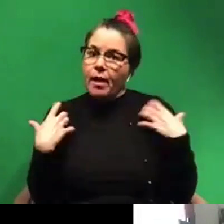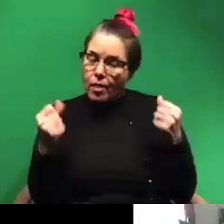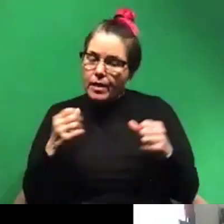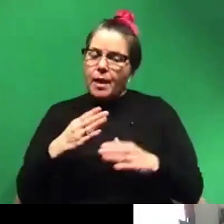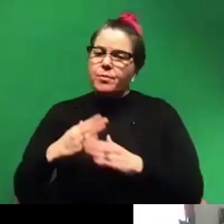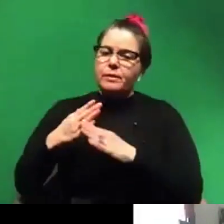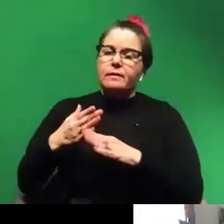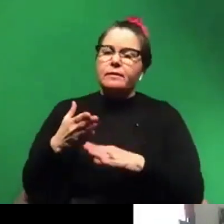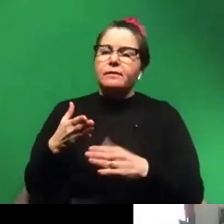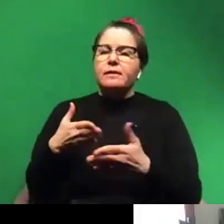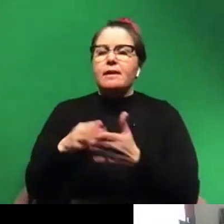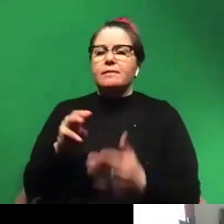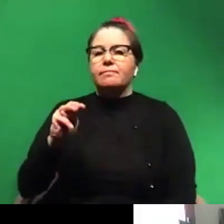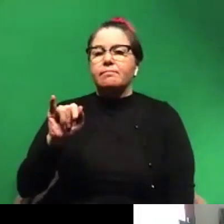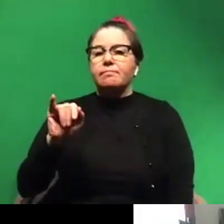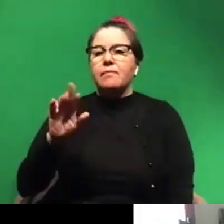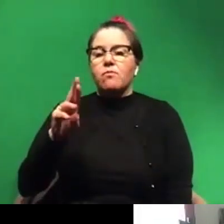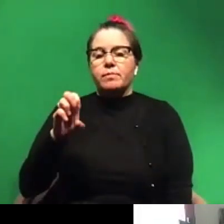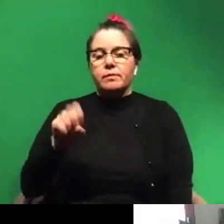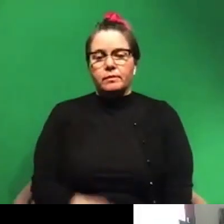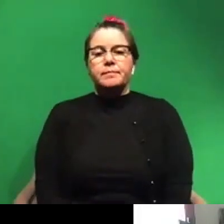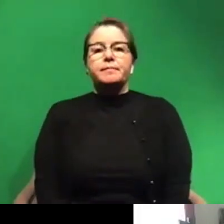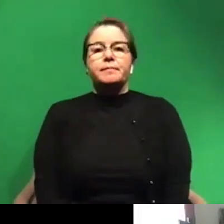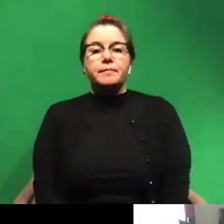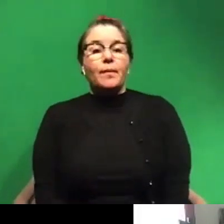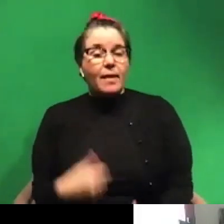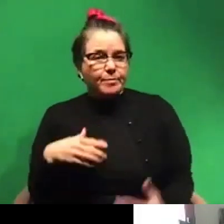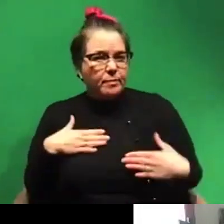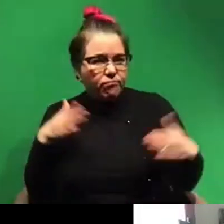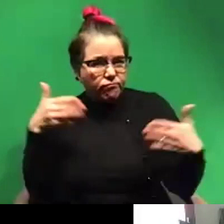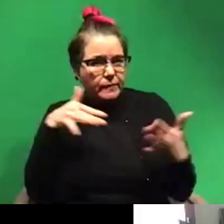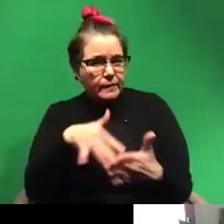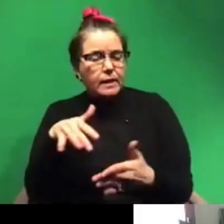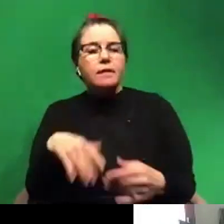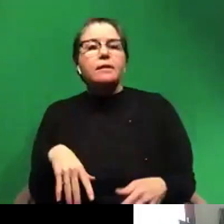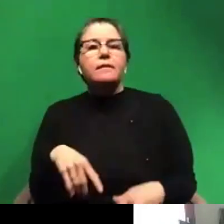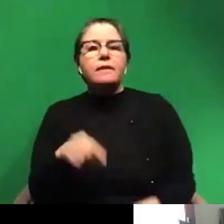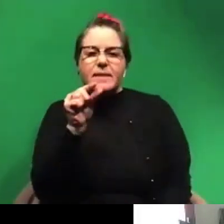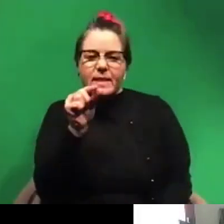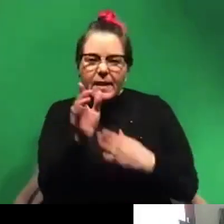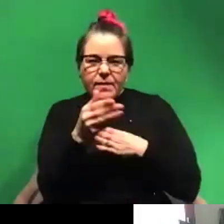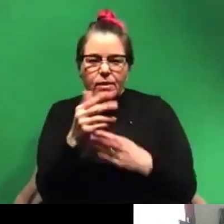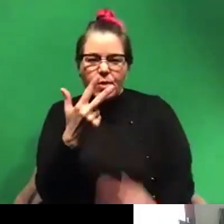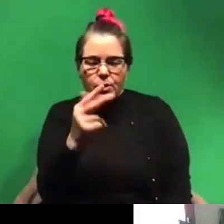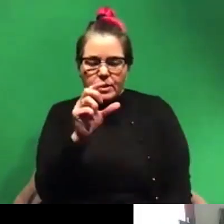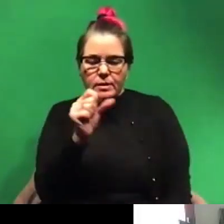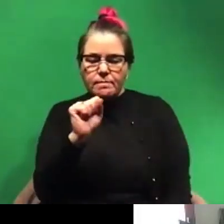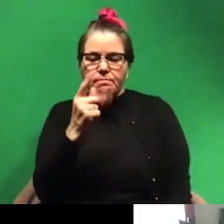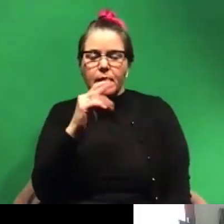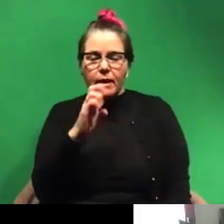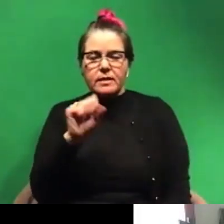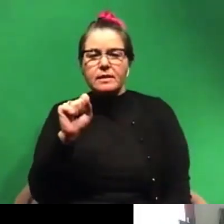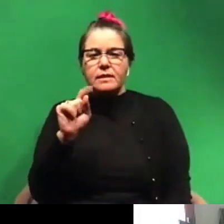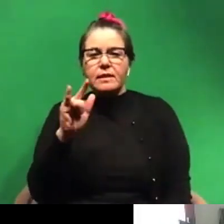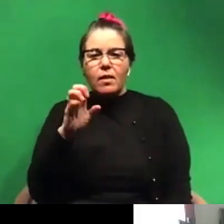against microbes. And so I study that in these little tiny fish called three-spined stickleback. And